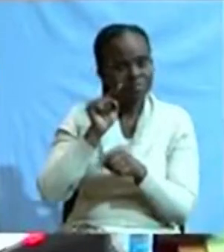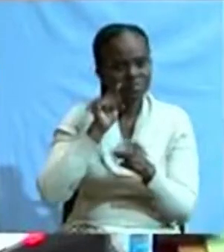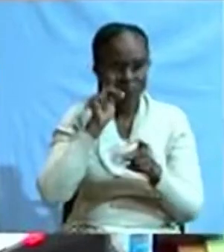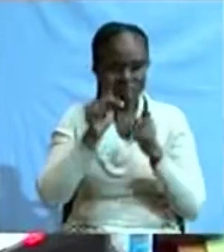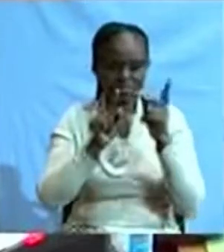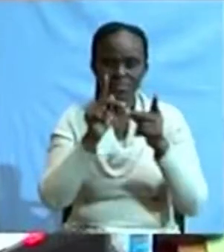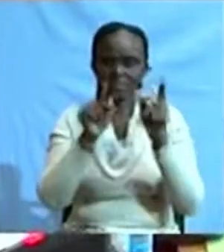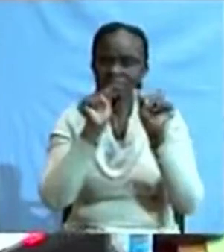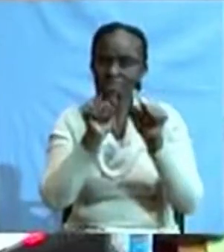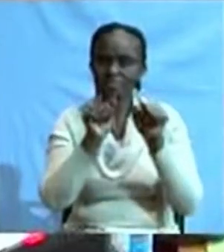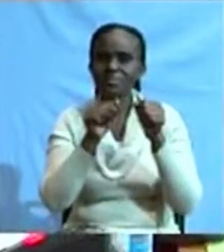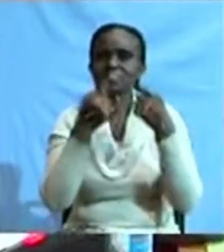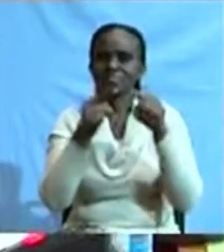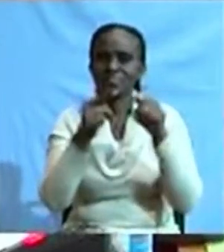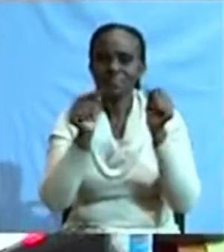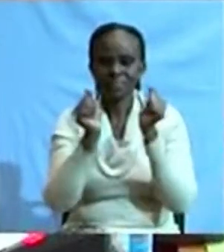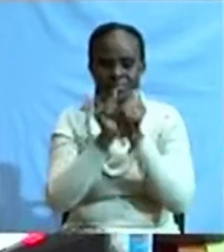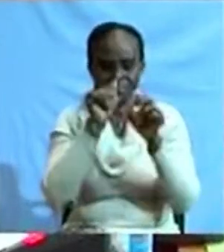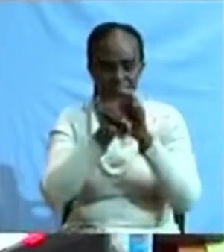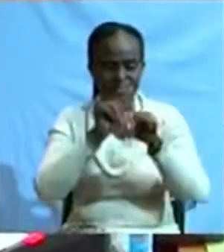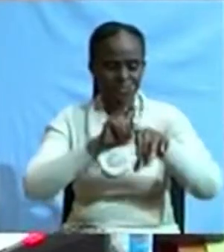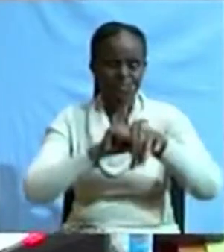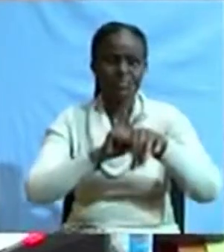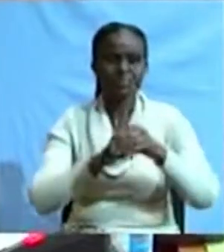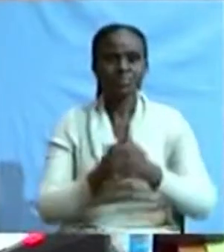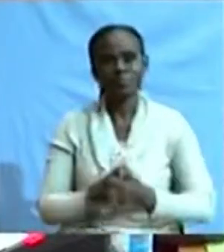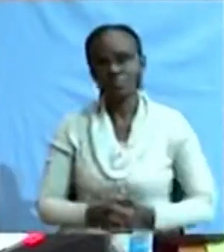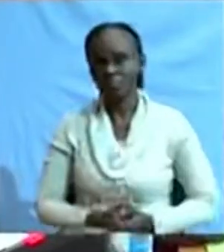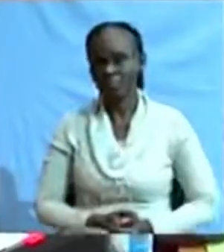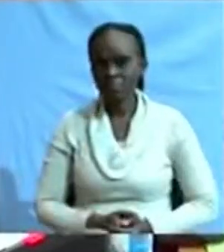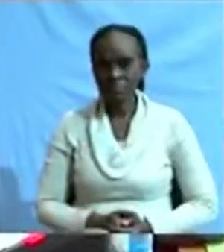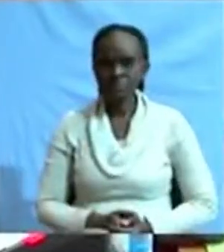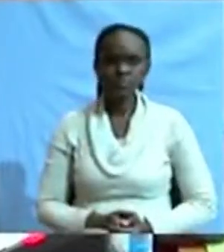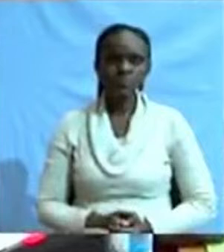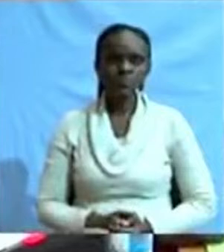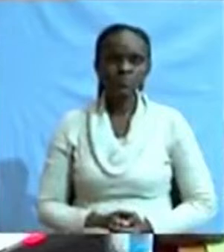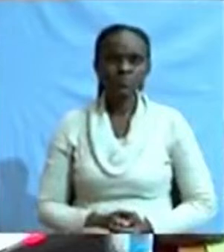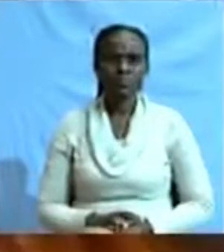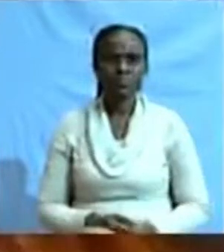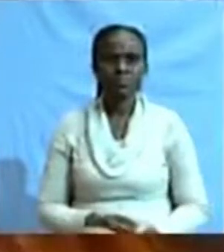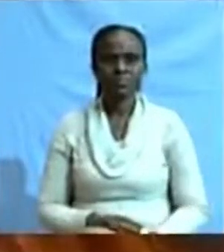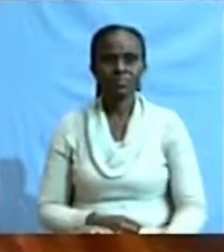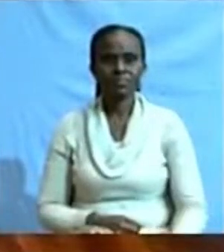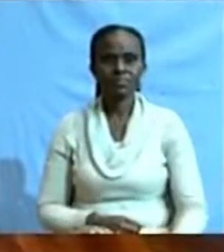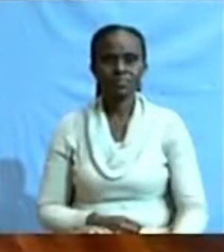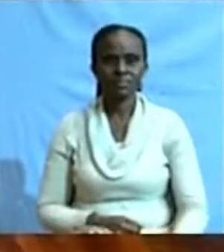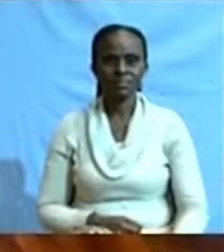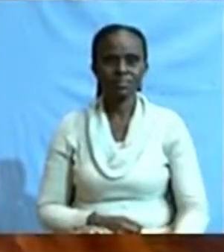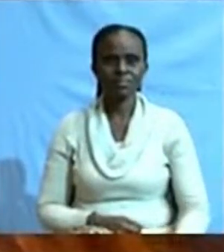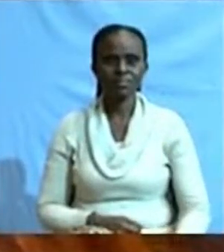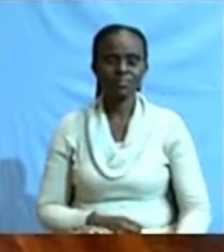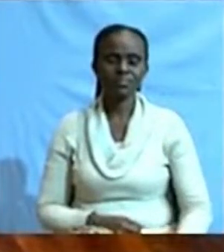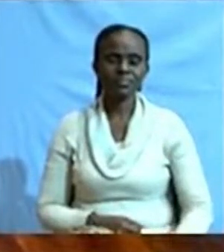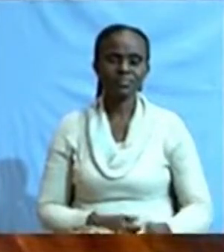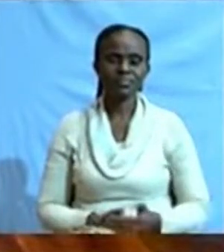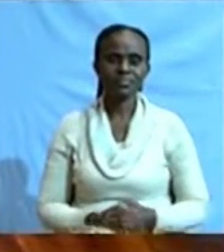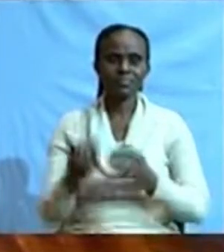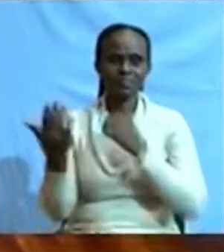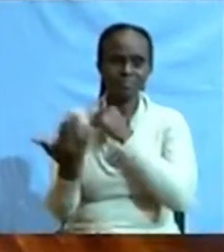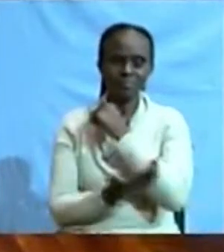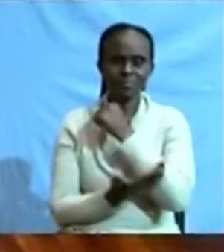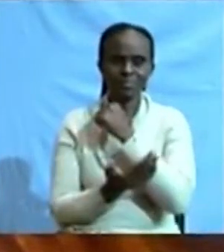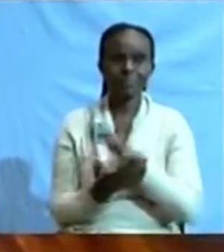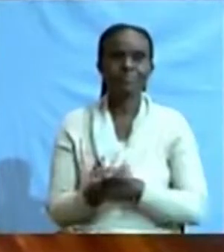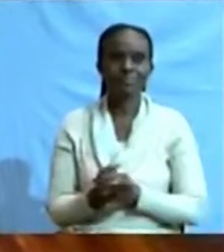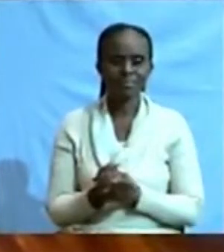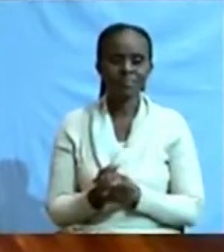be done, within time. Honorable Munda, connected to that, you may go ahead. Thank you very much. Introduce yourself as well. Thank